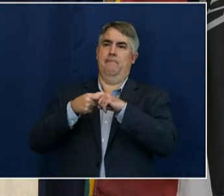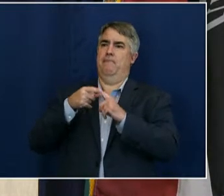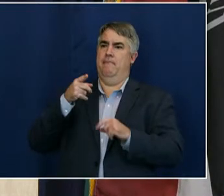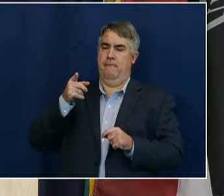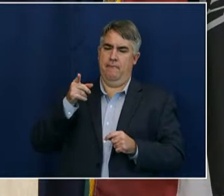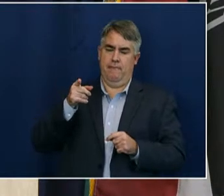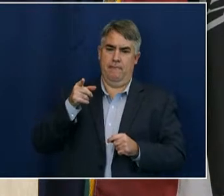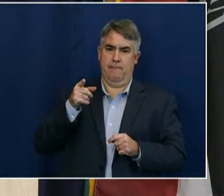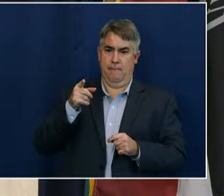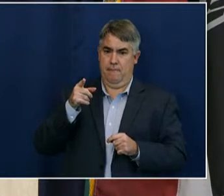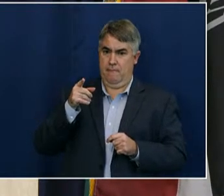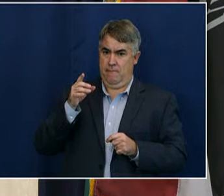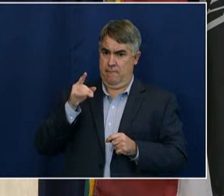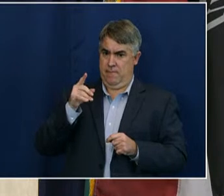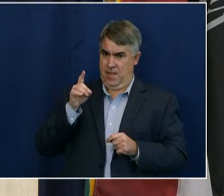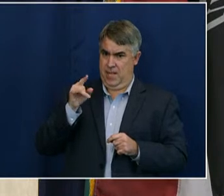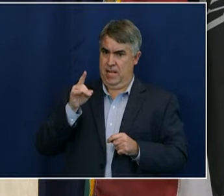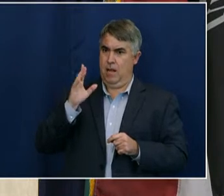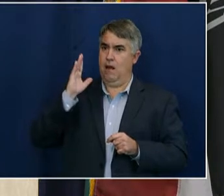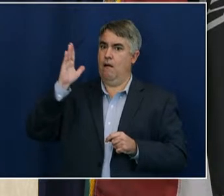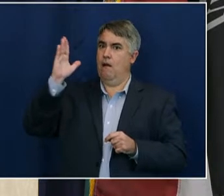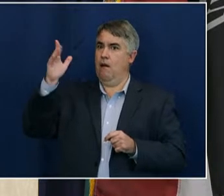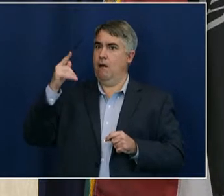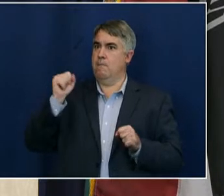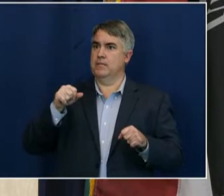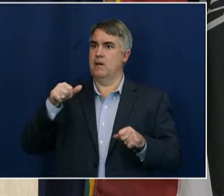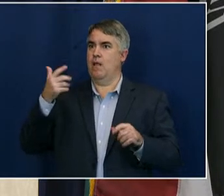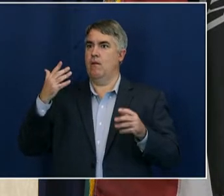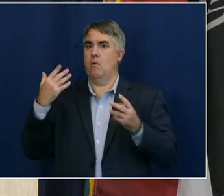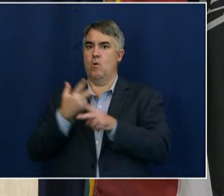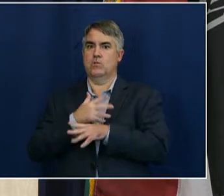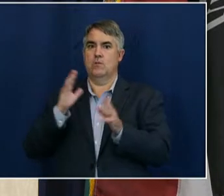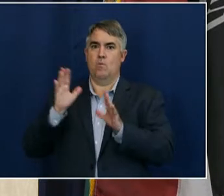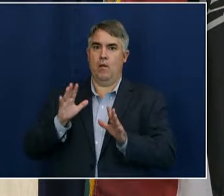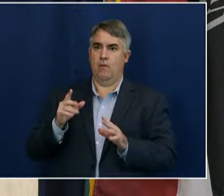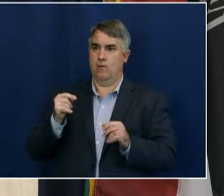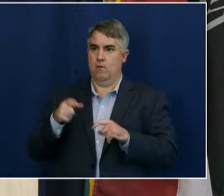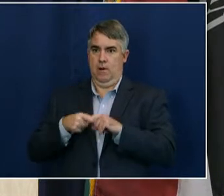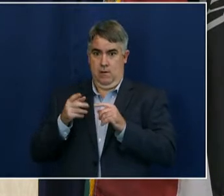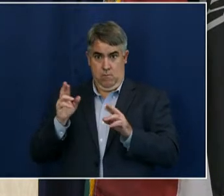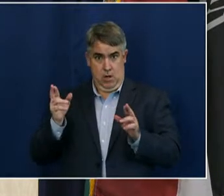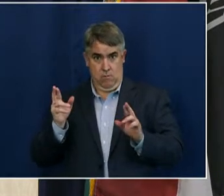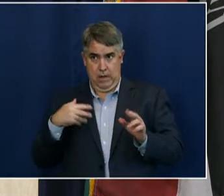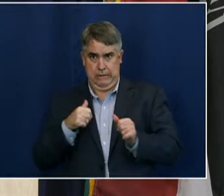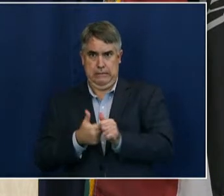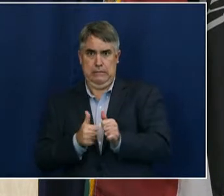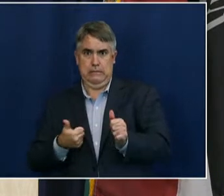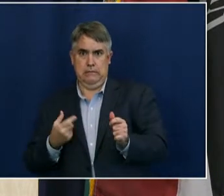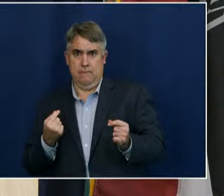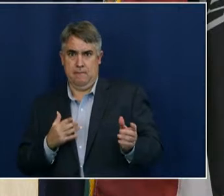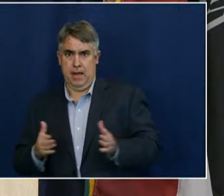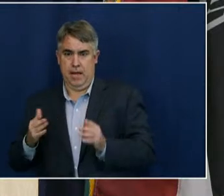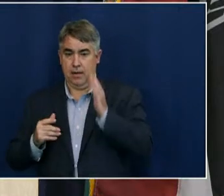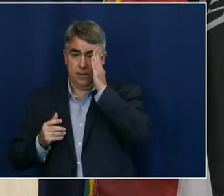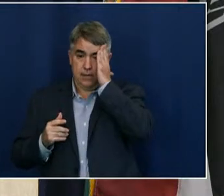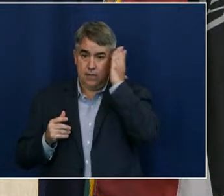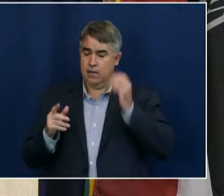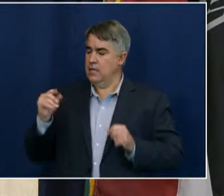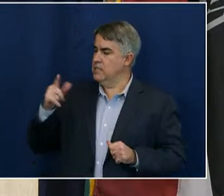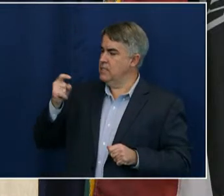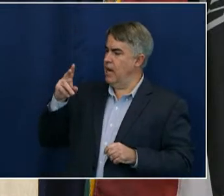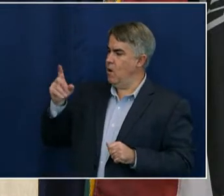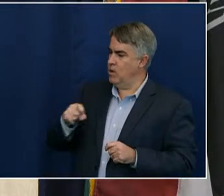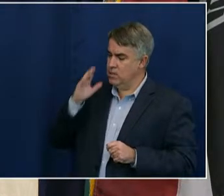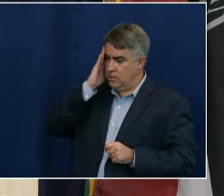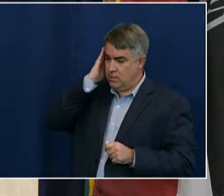heavy rains tonight and tomorrow, or could there be more closures upcoming? That's the first one. And the second one is,